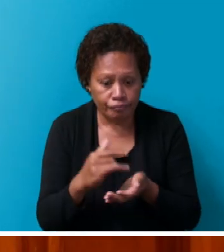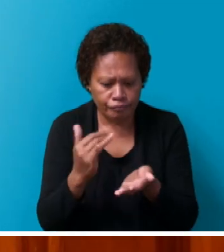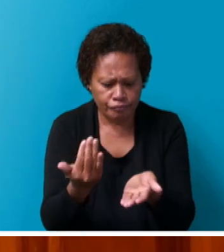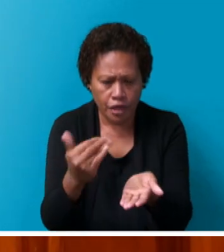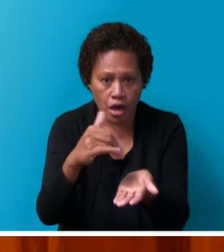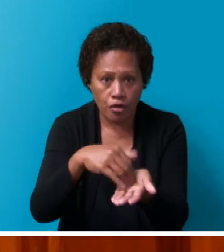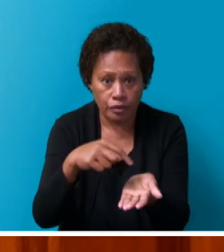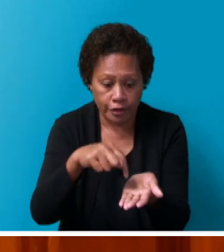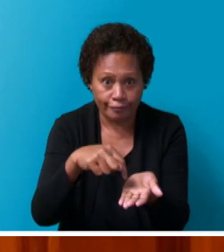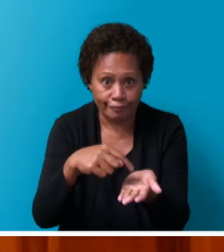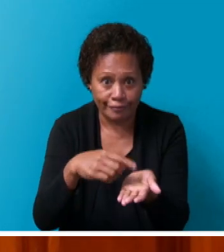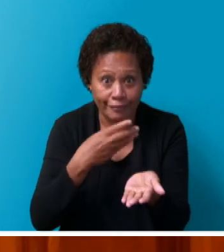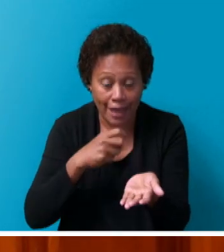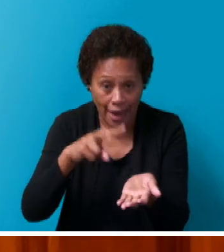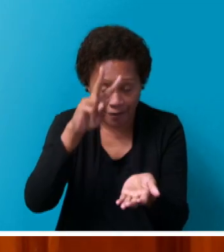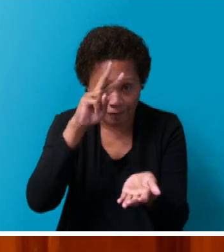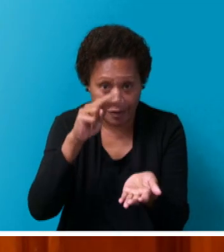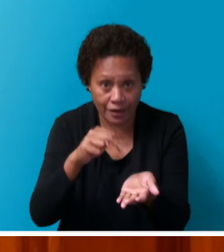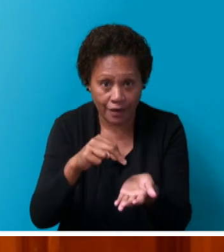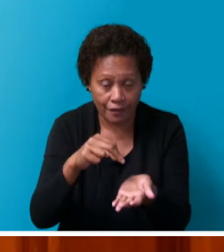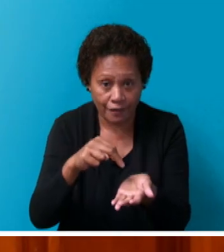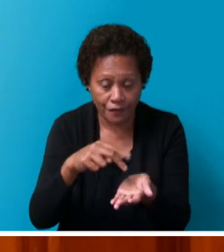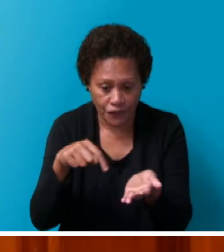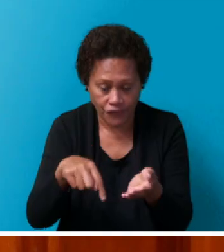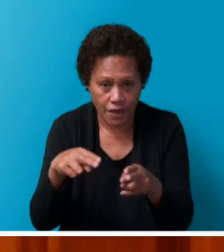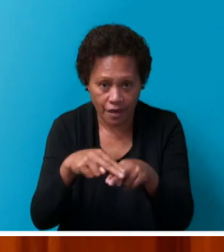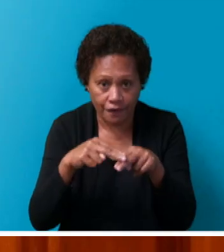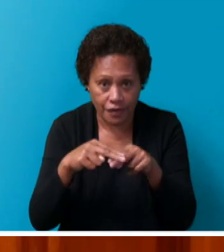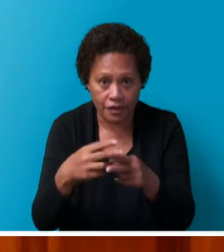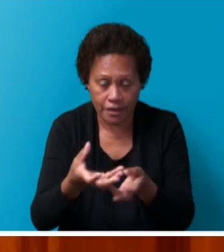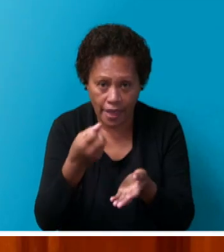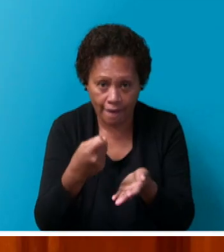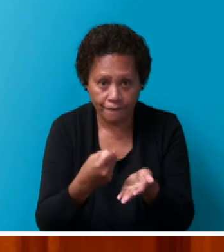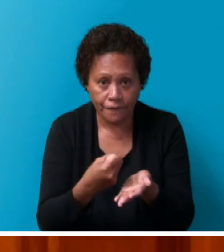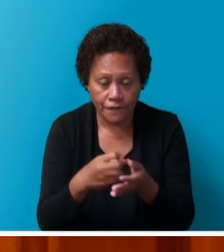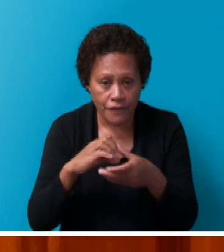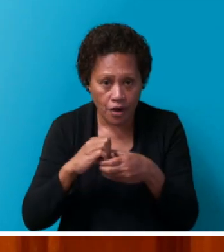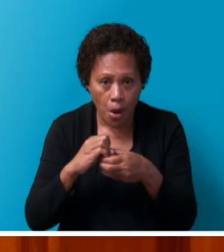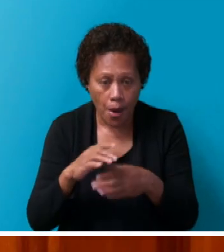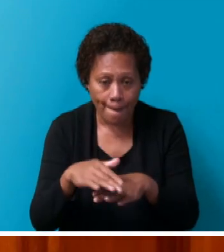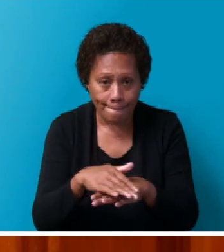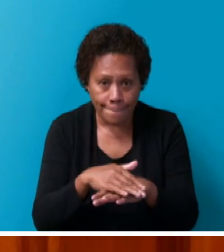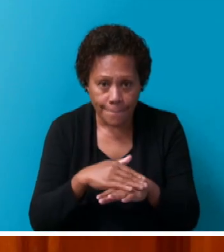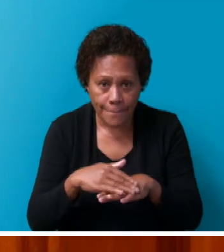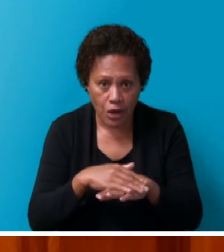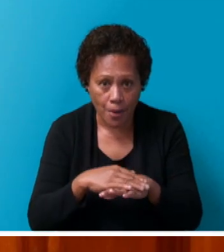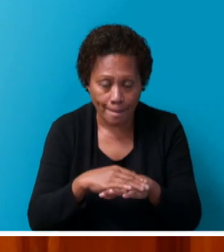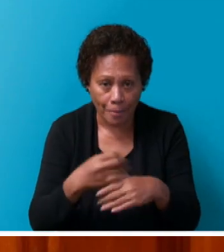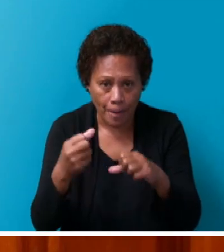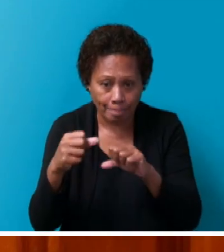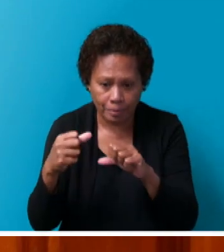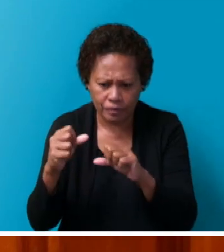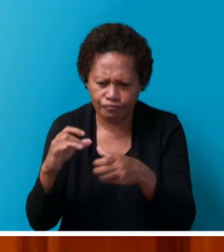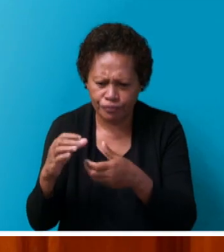regions in Fiji, so the Fiji government's partnership with National Geographic Pristine Seas, Blue Prosperity Fiji, and conservation